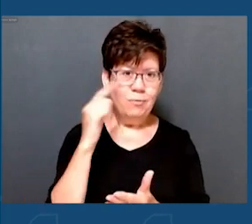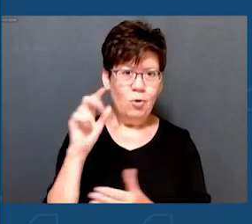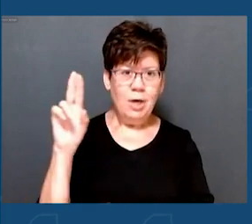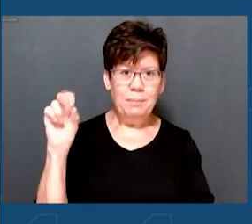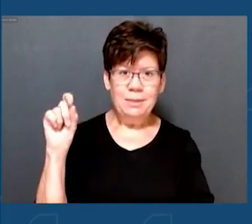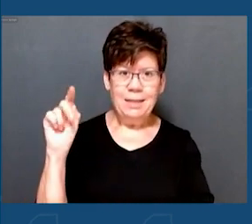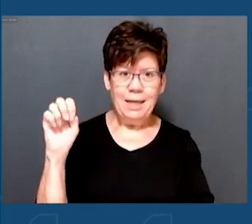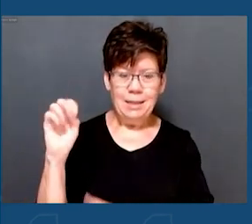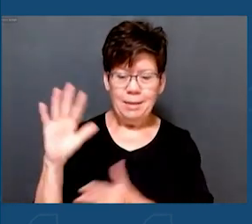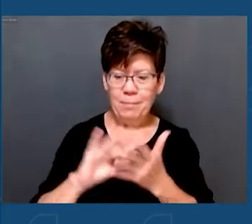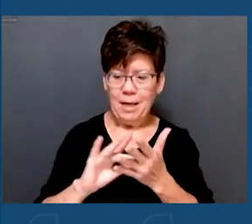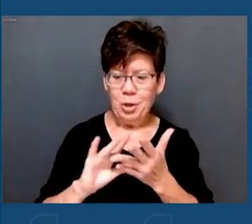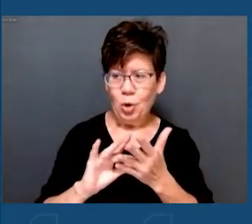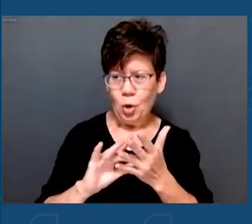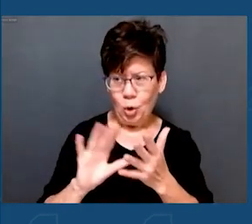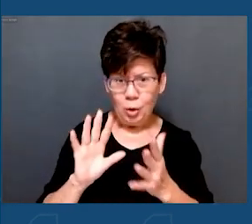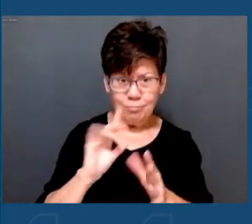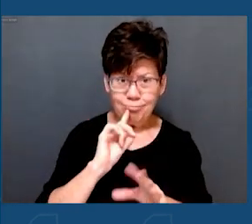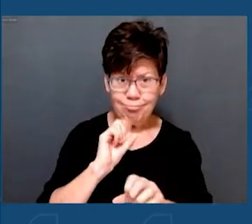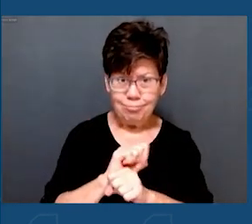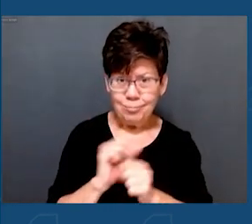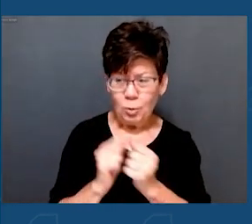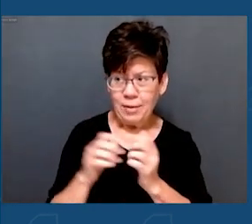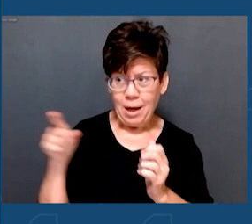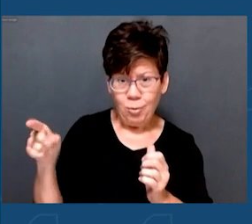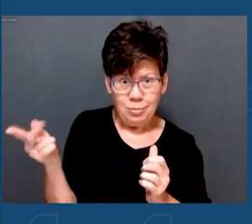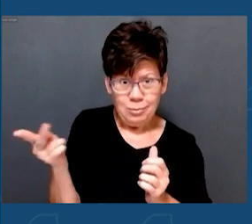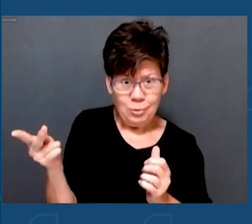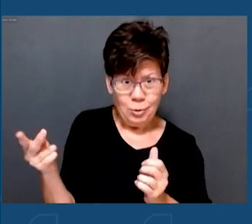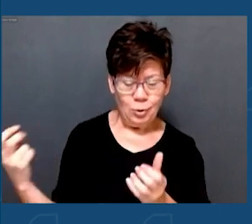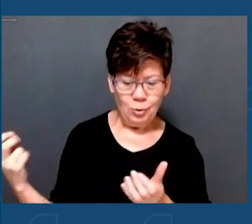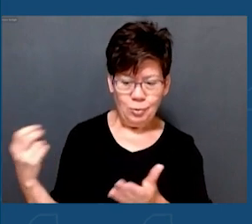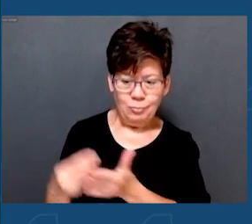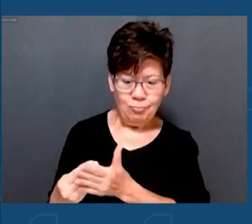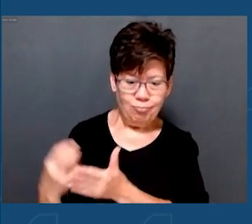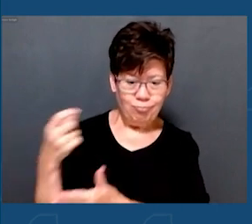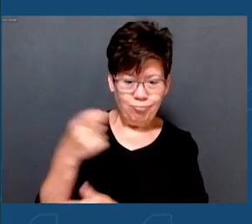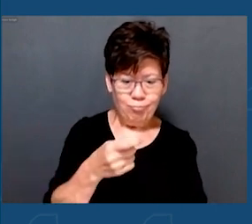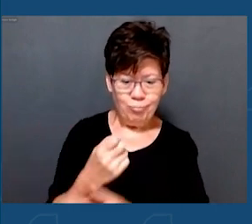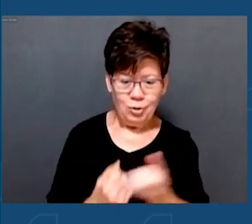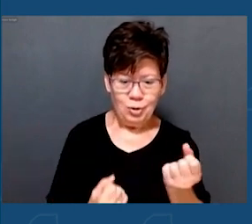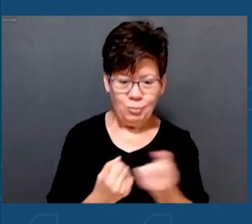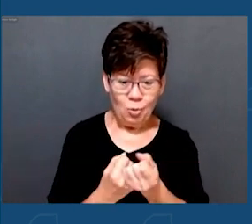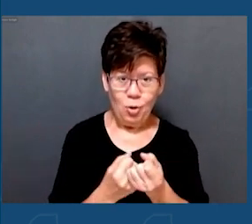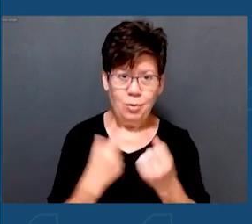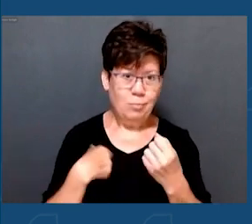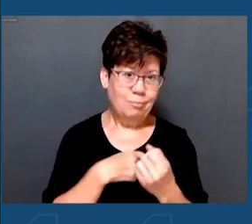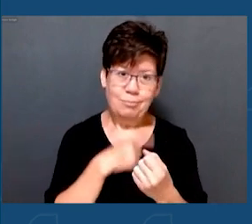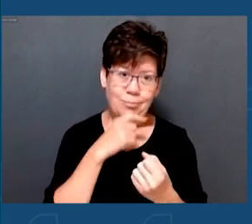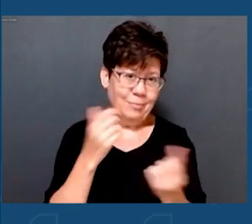support, we would not be standing here today. Can we recognize again the Nappi family?